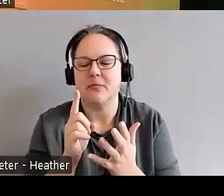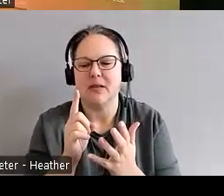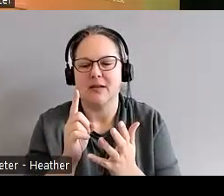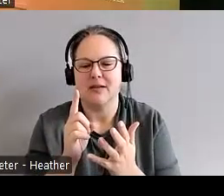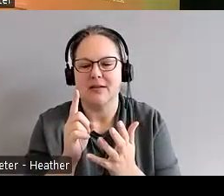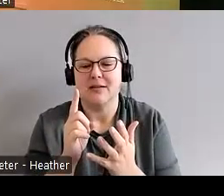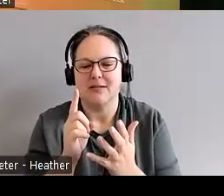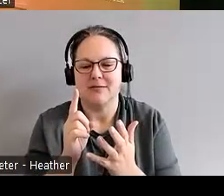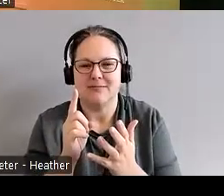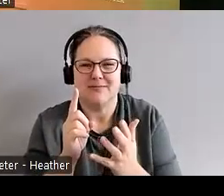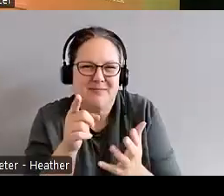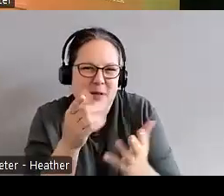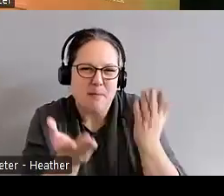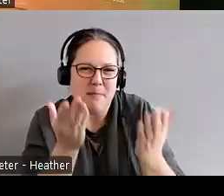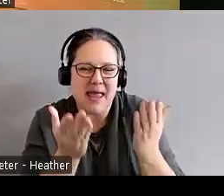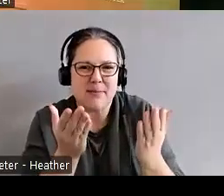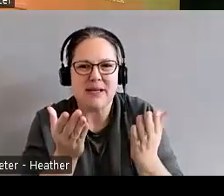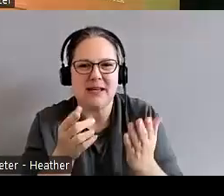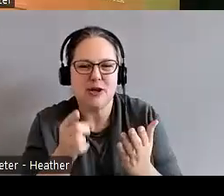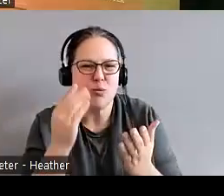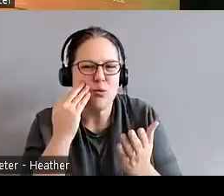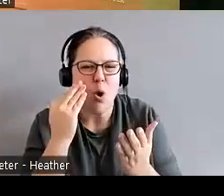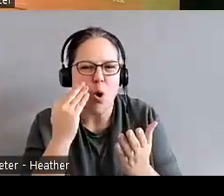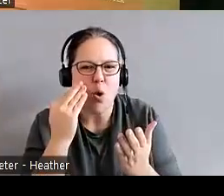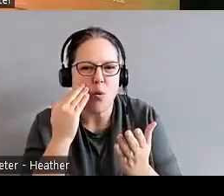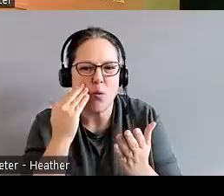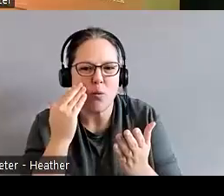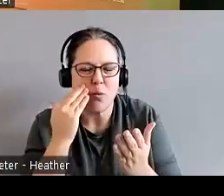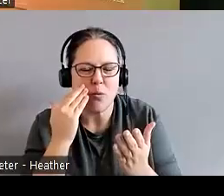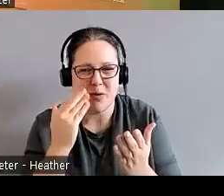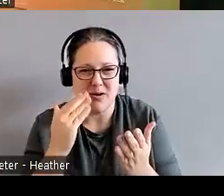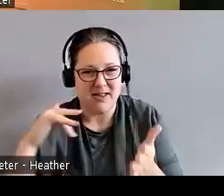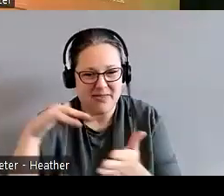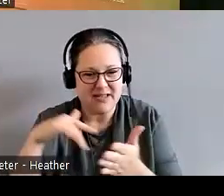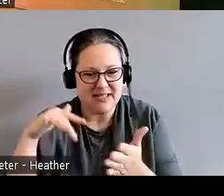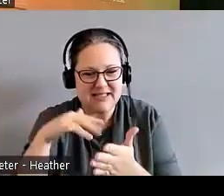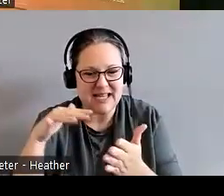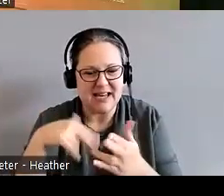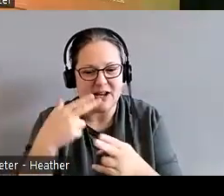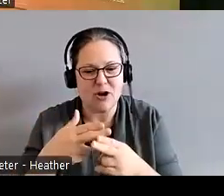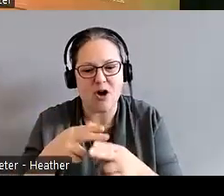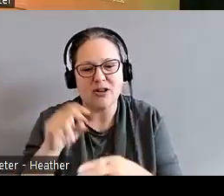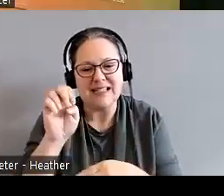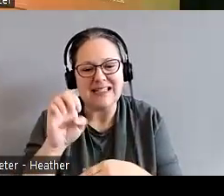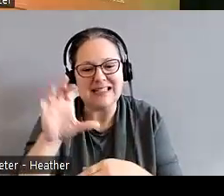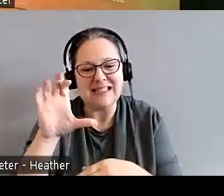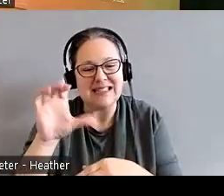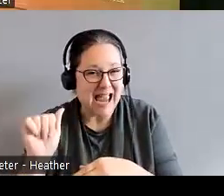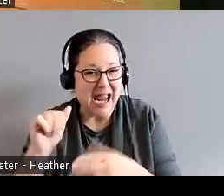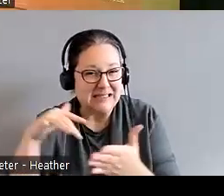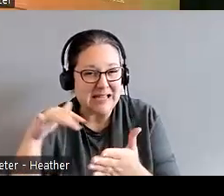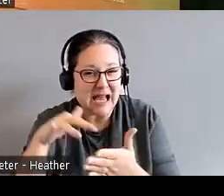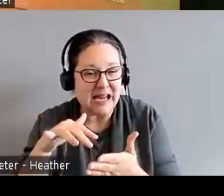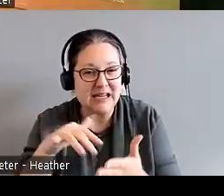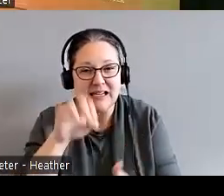know if anybody's famous of heard of this study called the ECA study. ECA